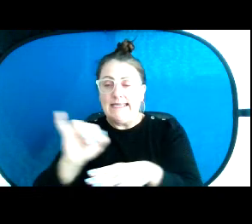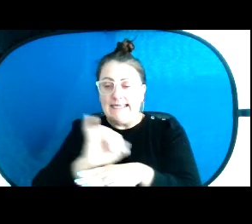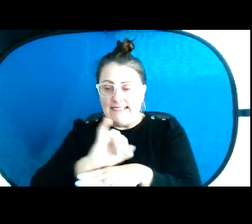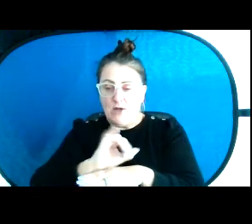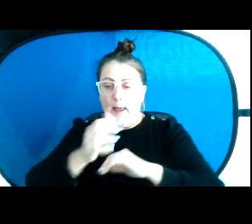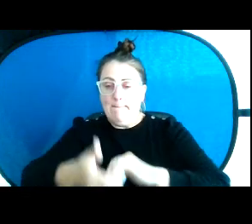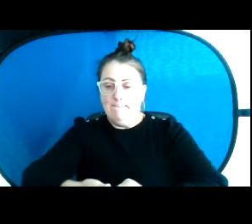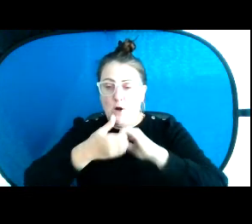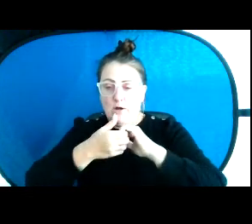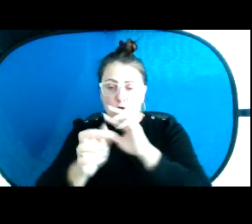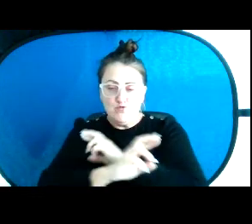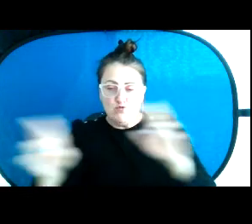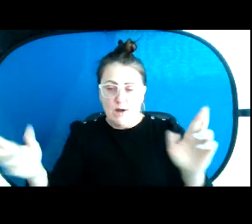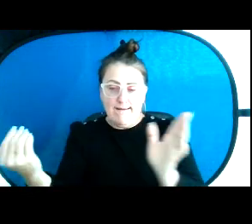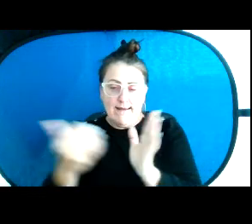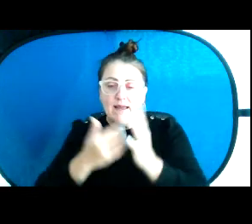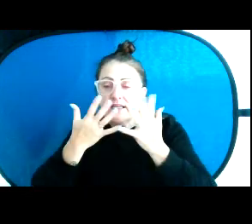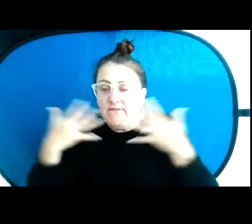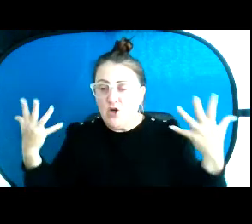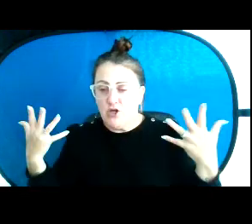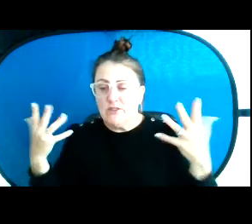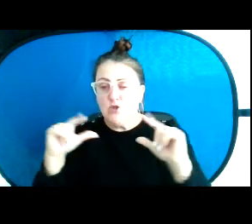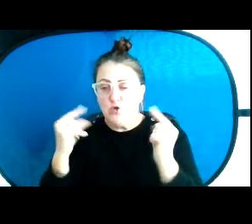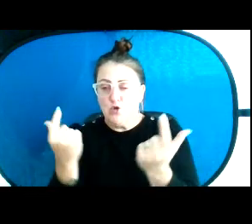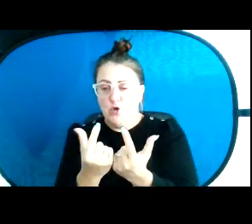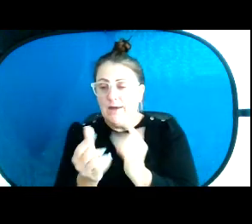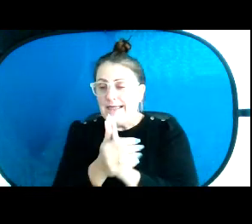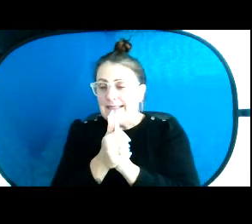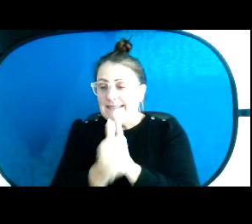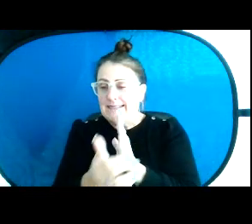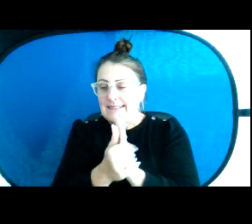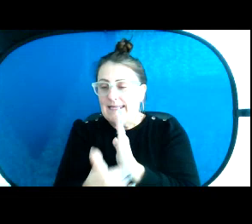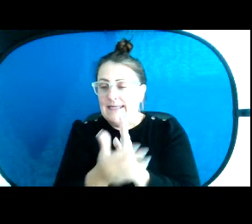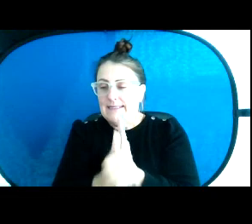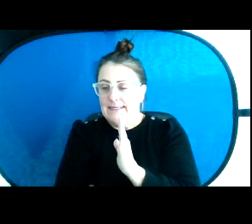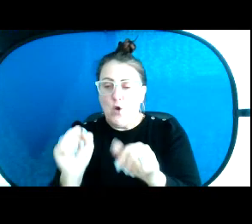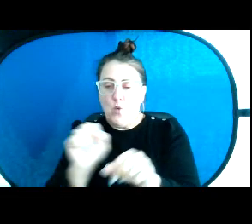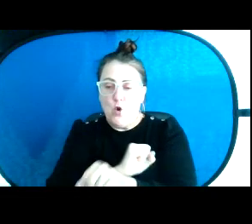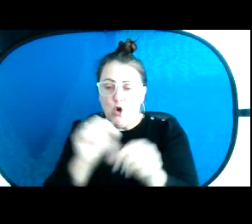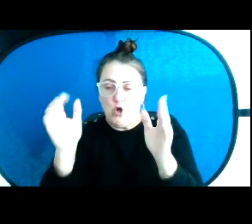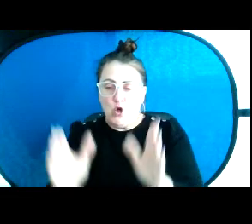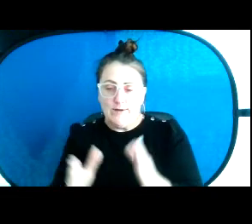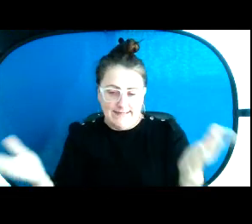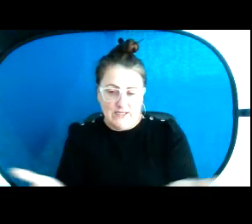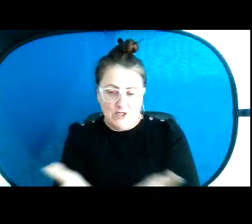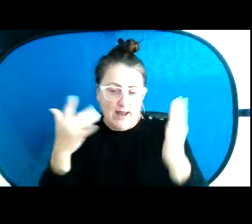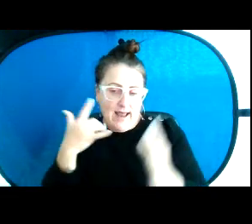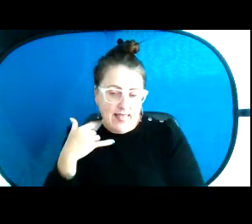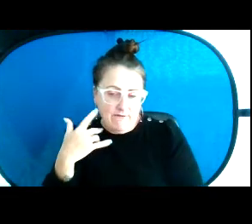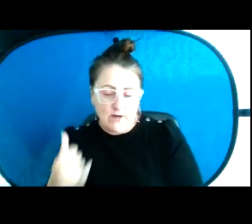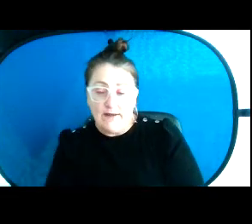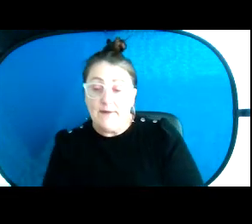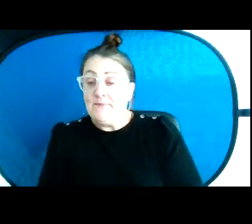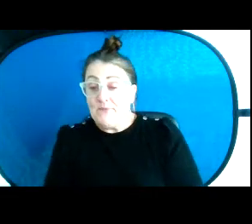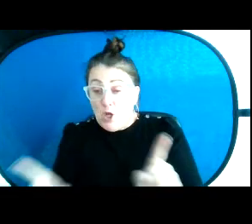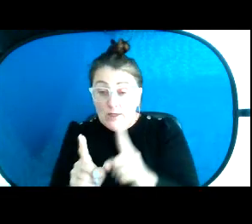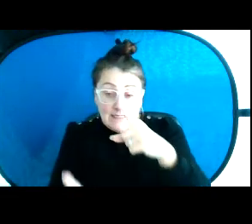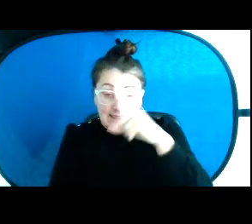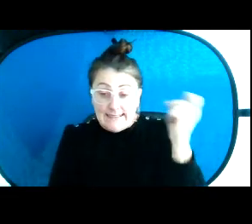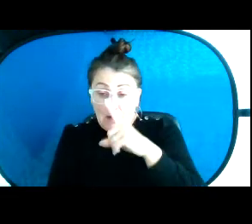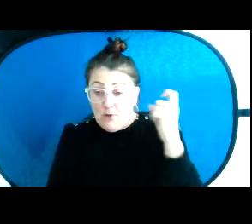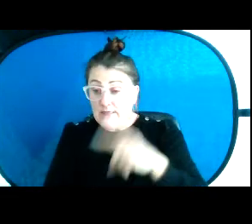prepare another diverse group of Californians for skilled careers in transportation. Also this summer, Caltrans hosted the